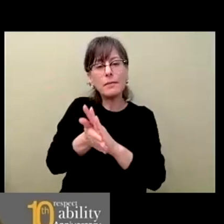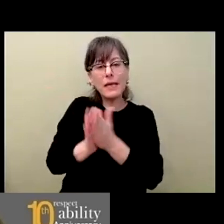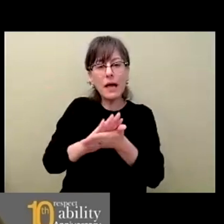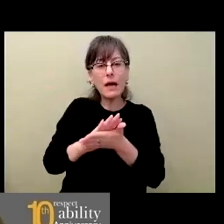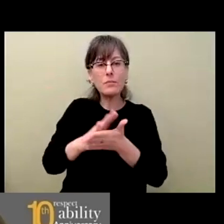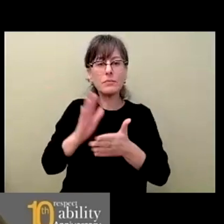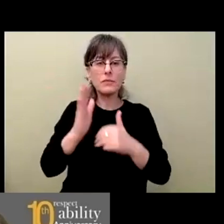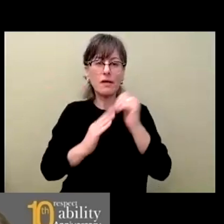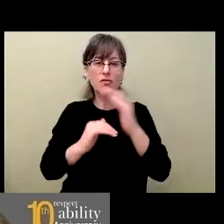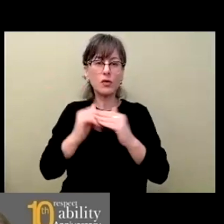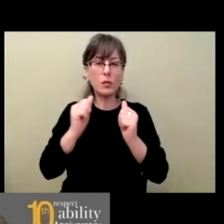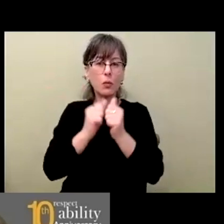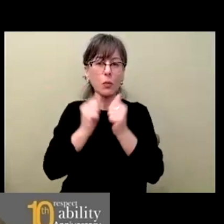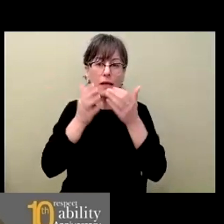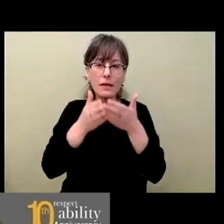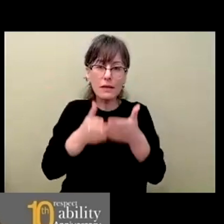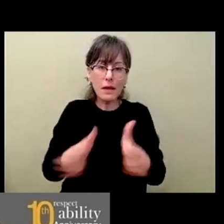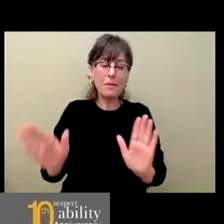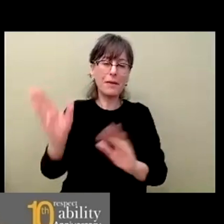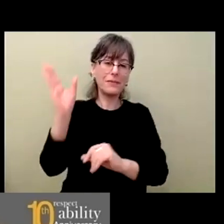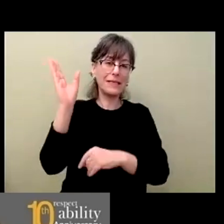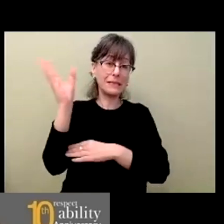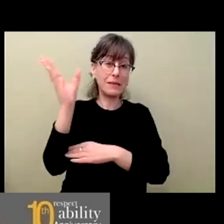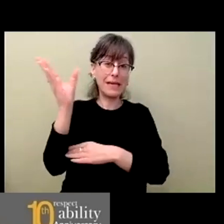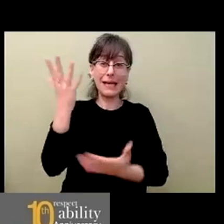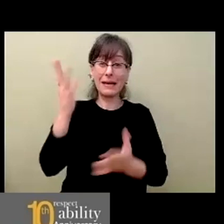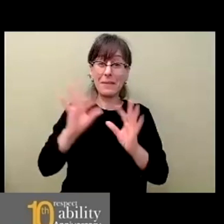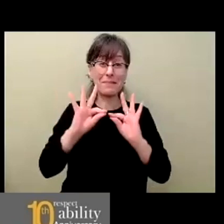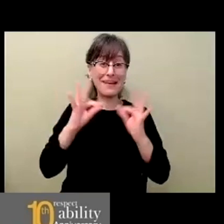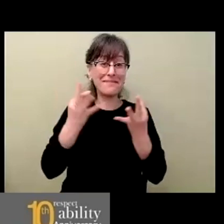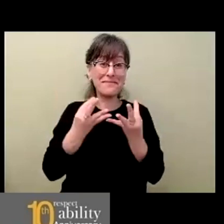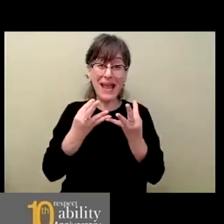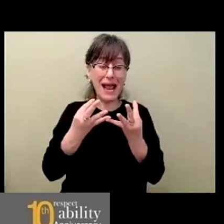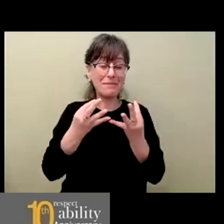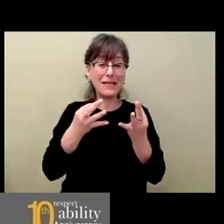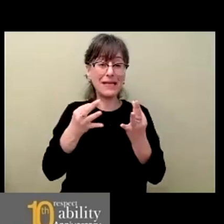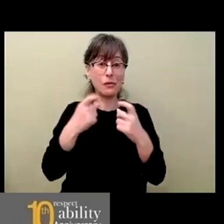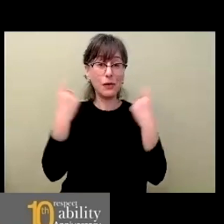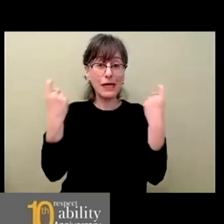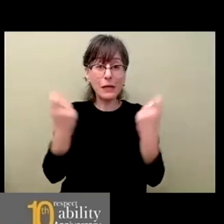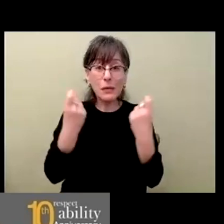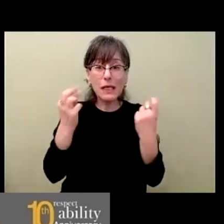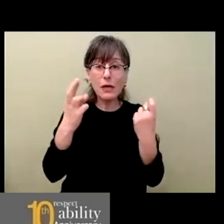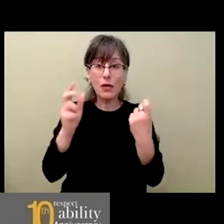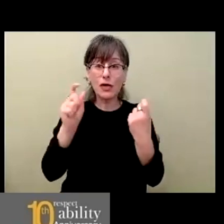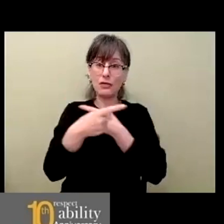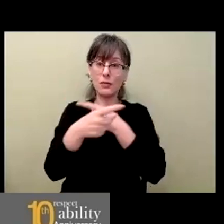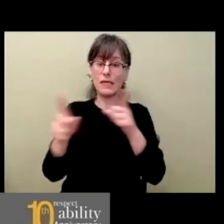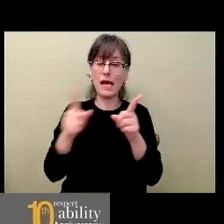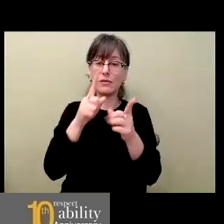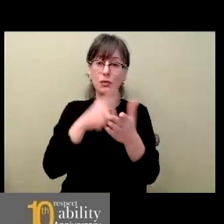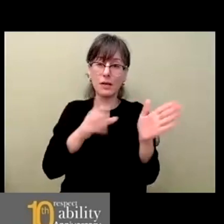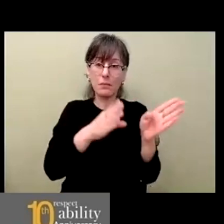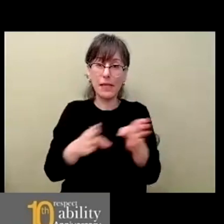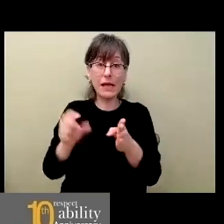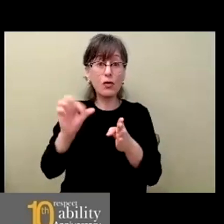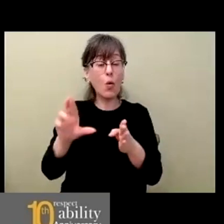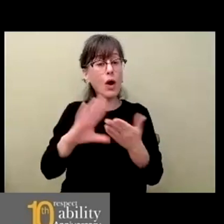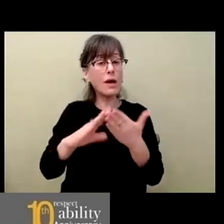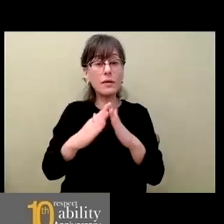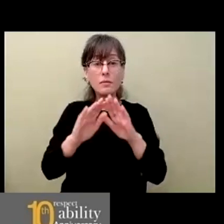whether that's at your next family reunion where somebody has to announce what the plan is for the day, or if you are standing up in front of a community